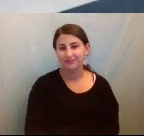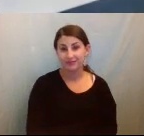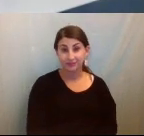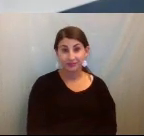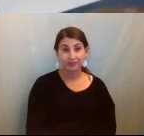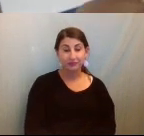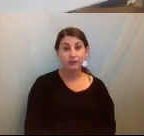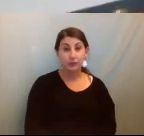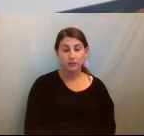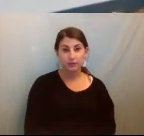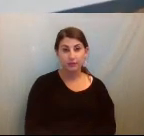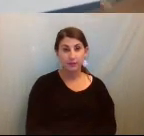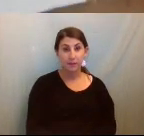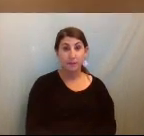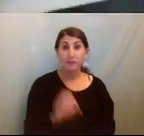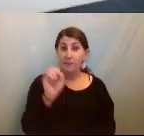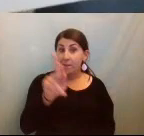Okay?